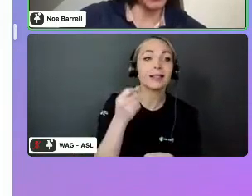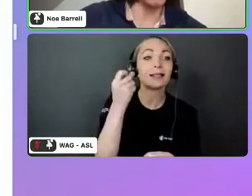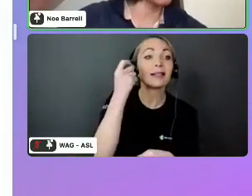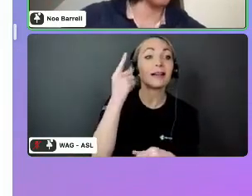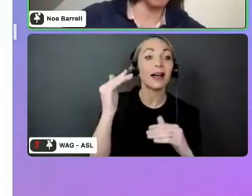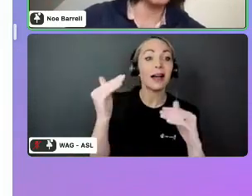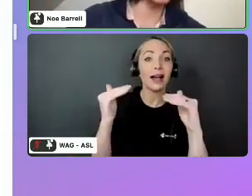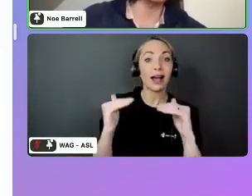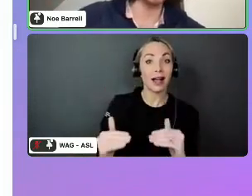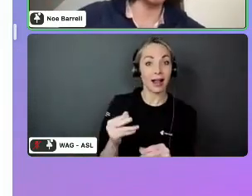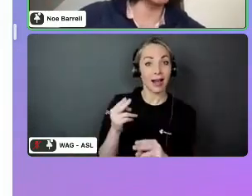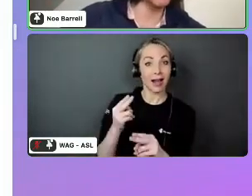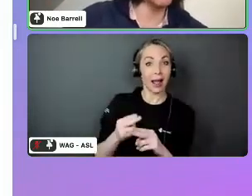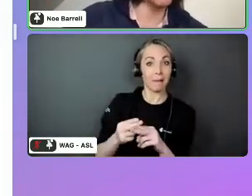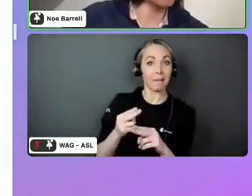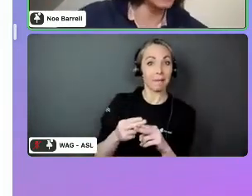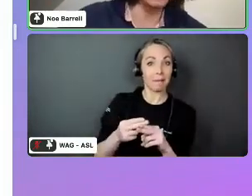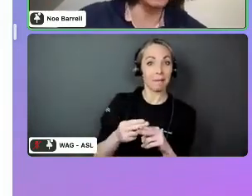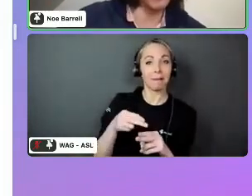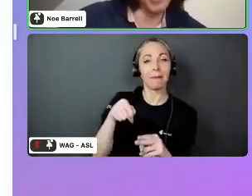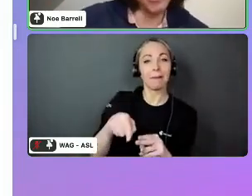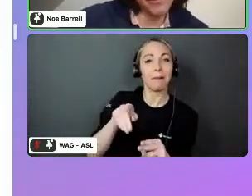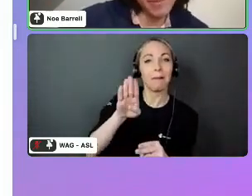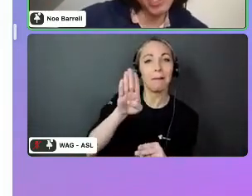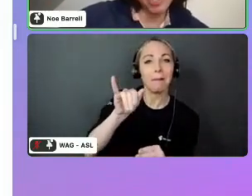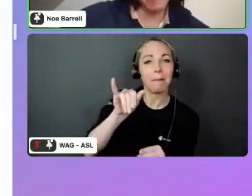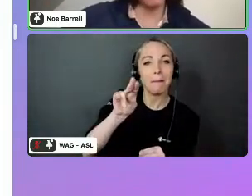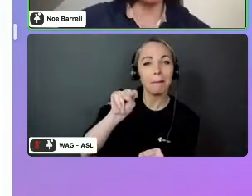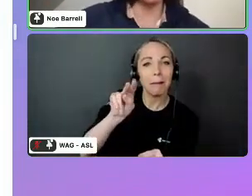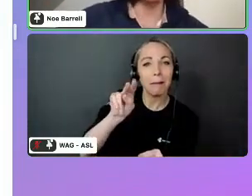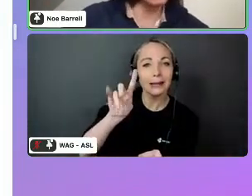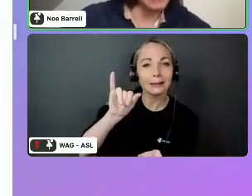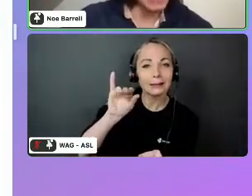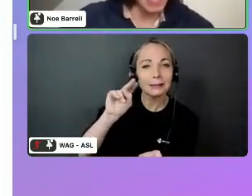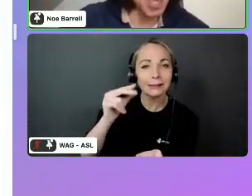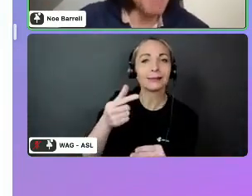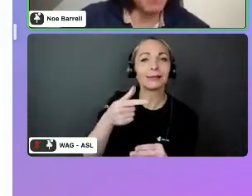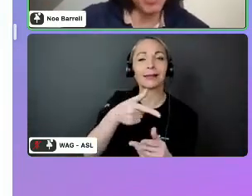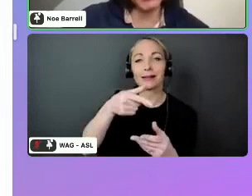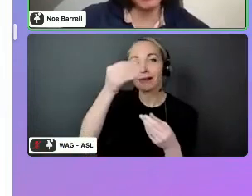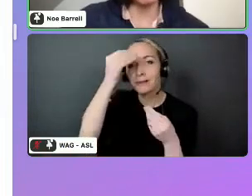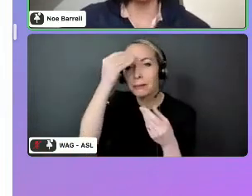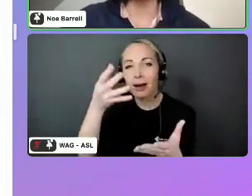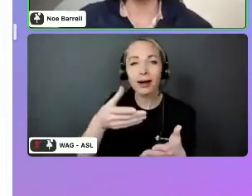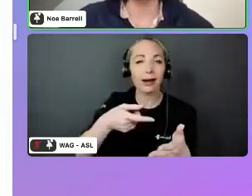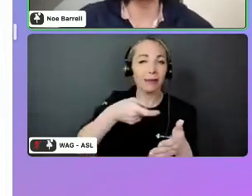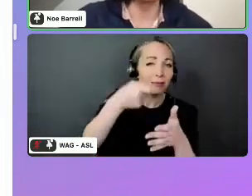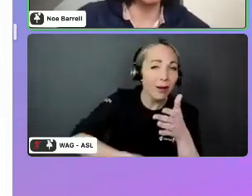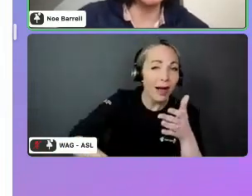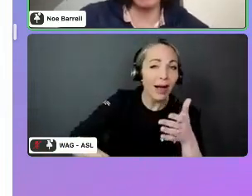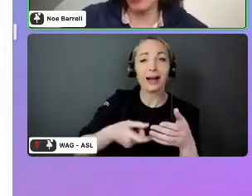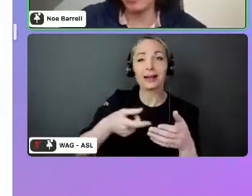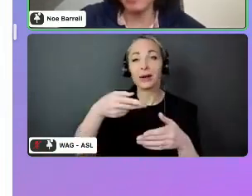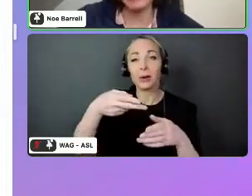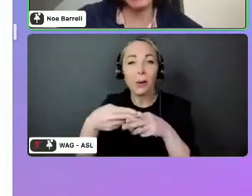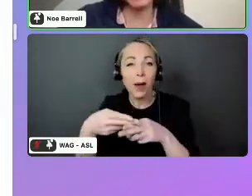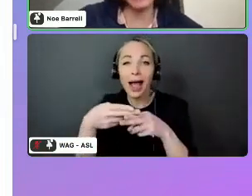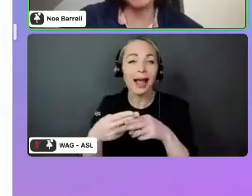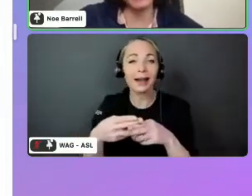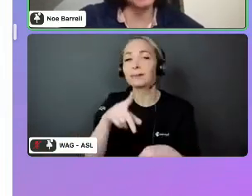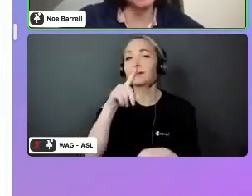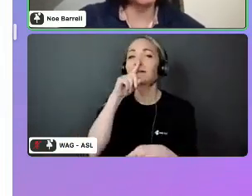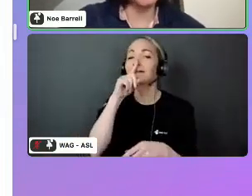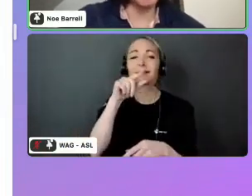for the price and all of the weight and all the other information about the binding, has not been marked up as a header. This has been marked up as a data